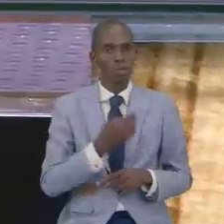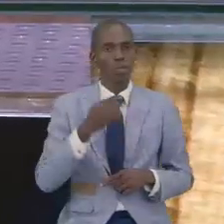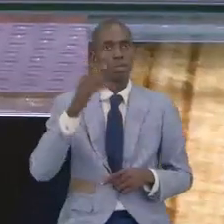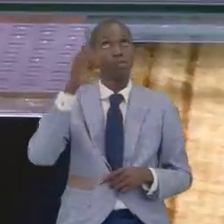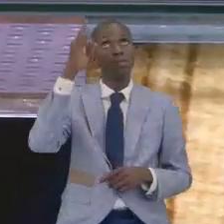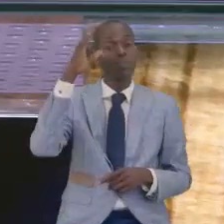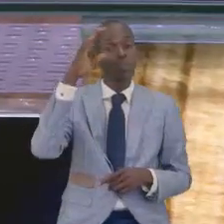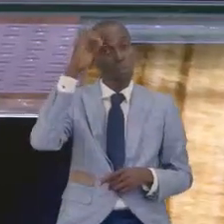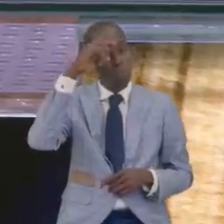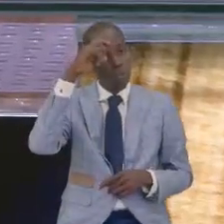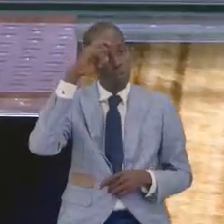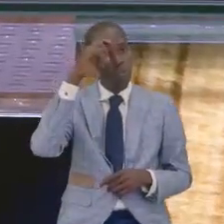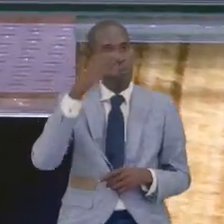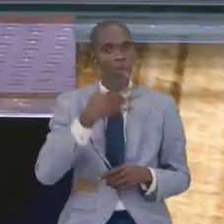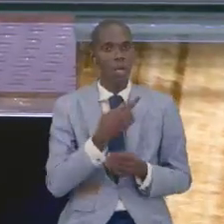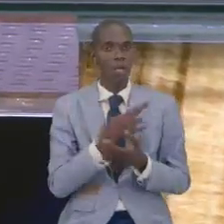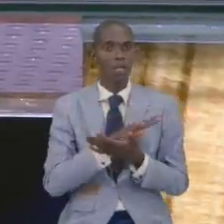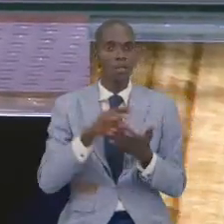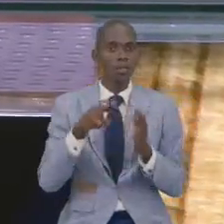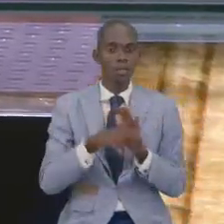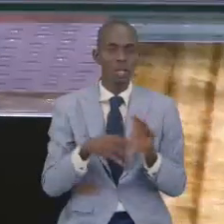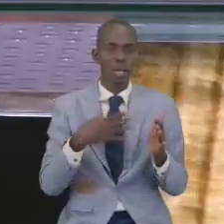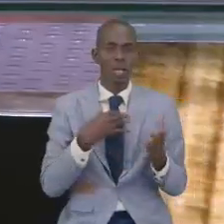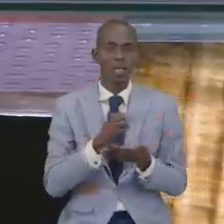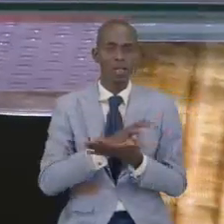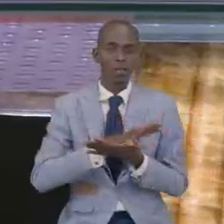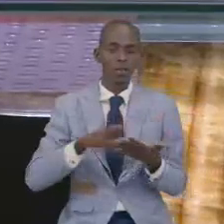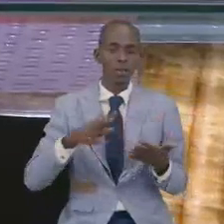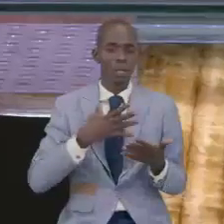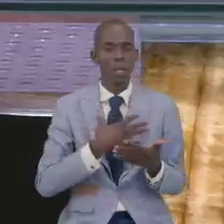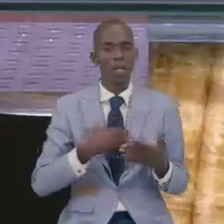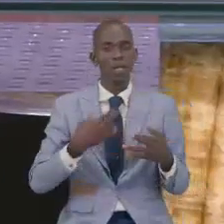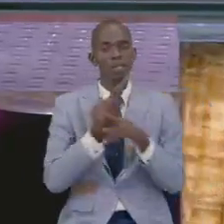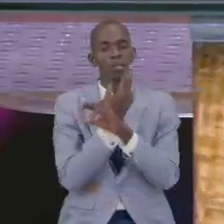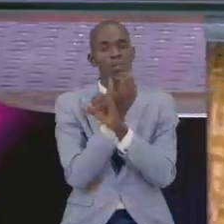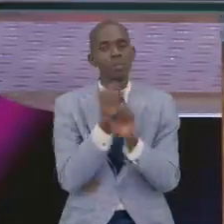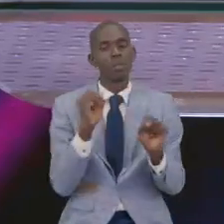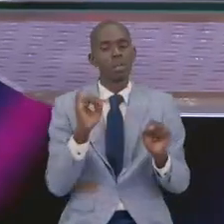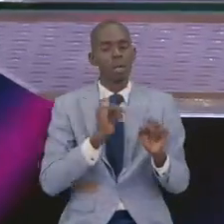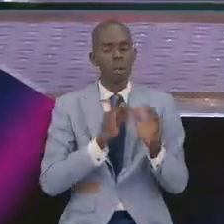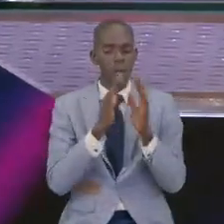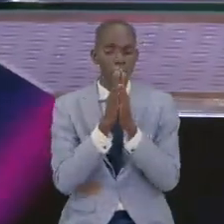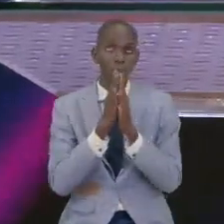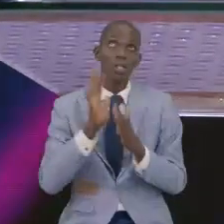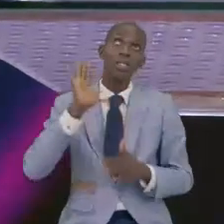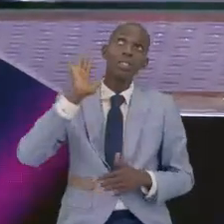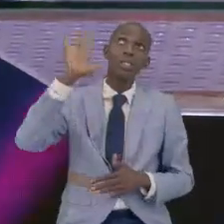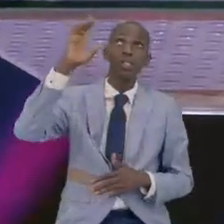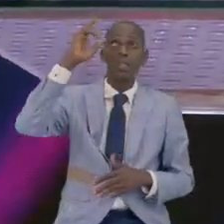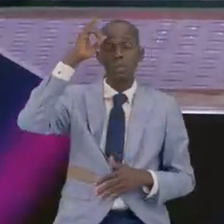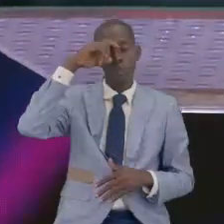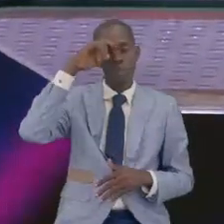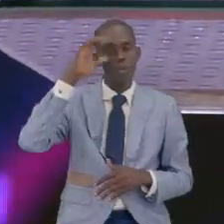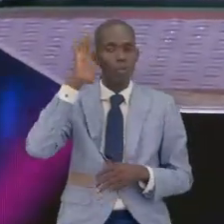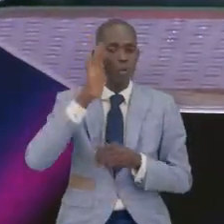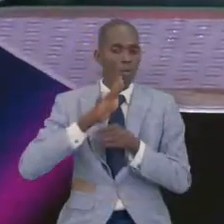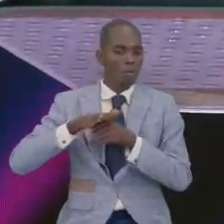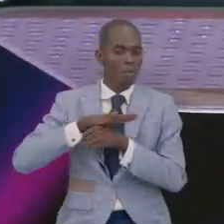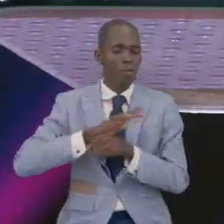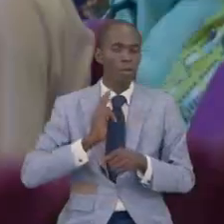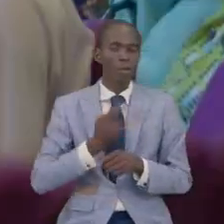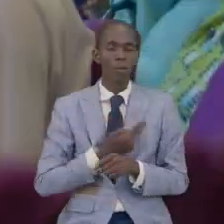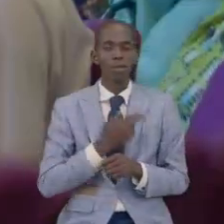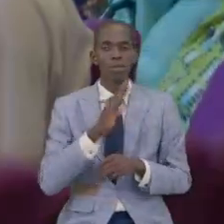righteousness and sanctification and redemption. I pray his wisdom will fill us up